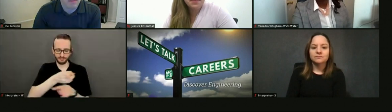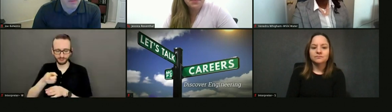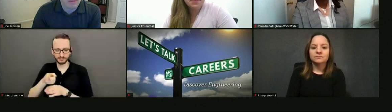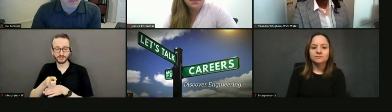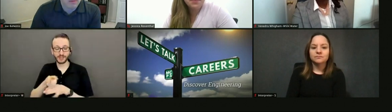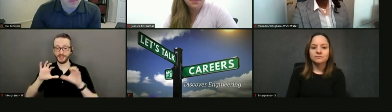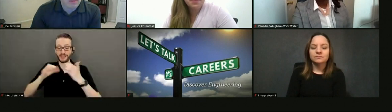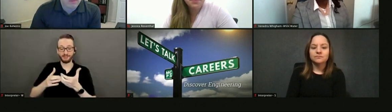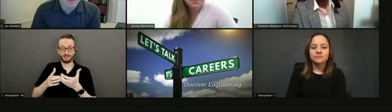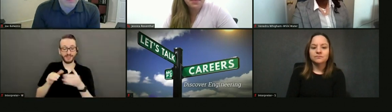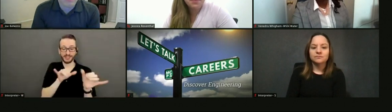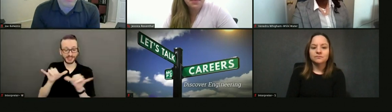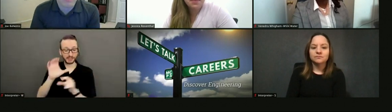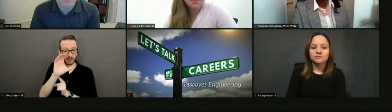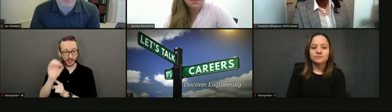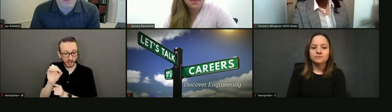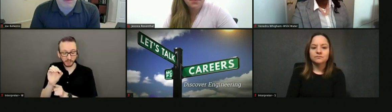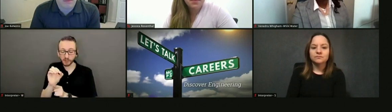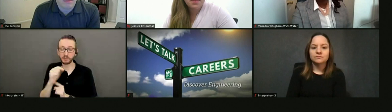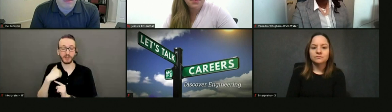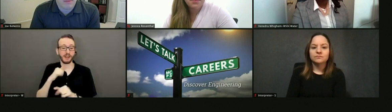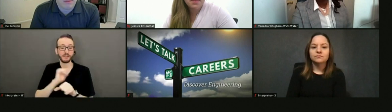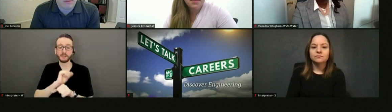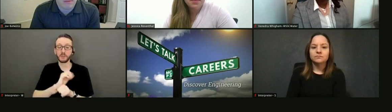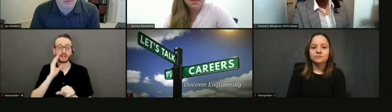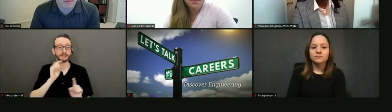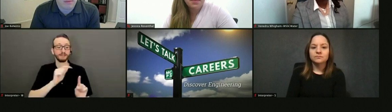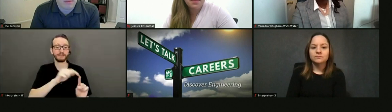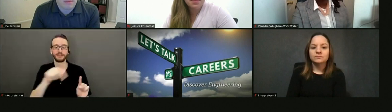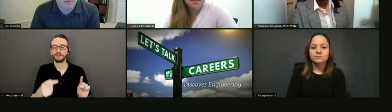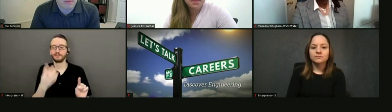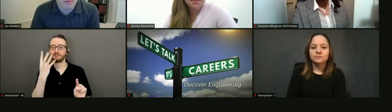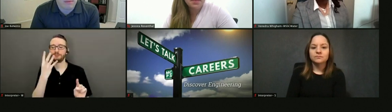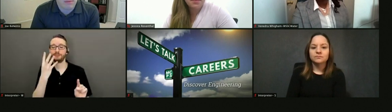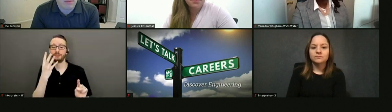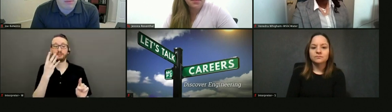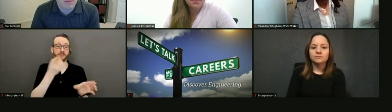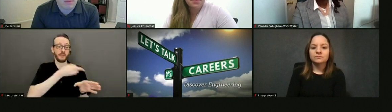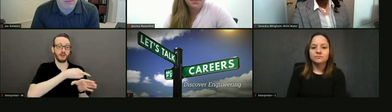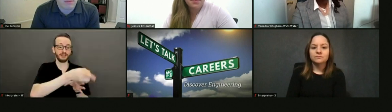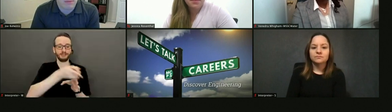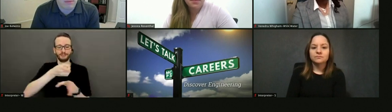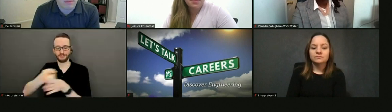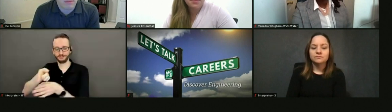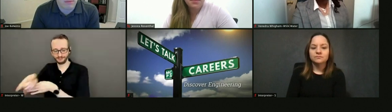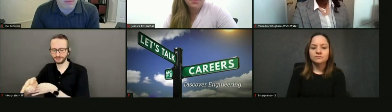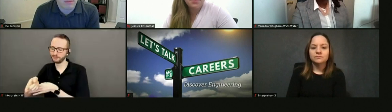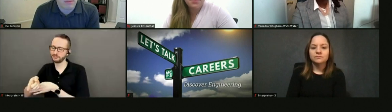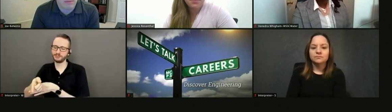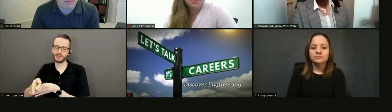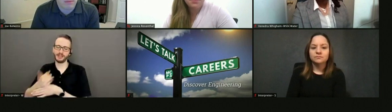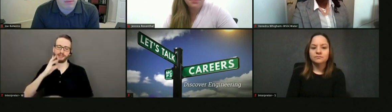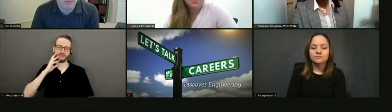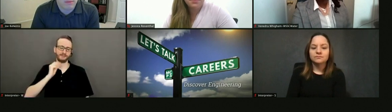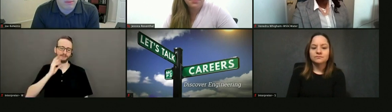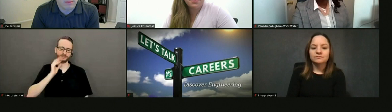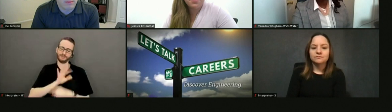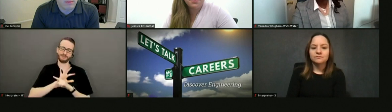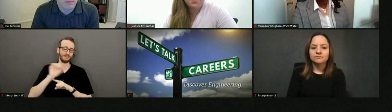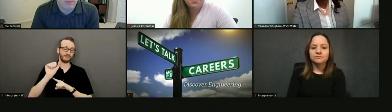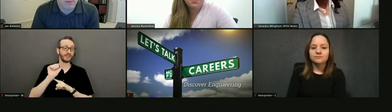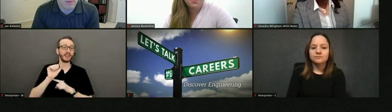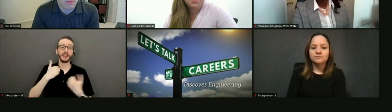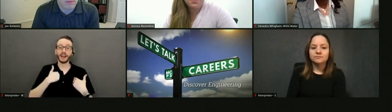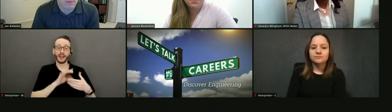same corporation, but having worked across four different major businesses has been just phenomenal. I have a great